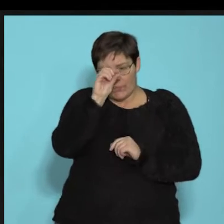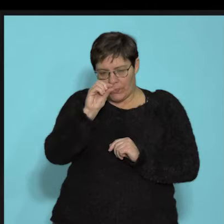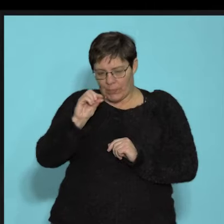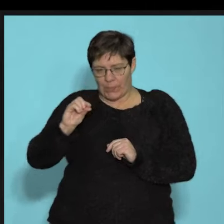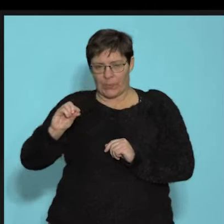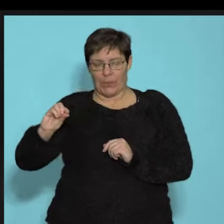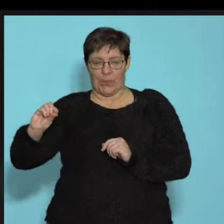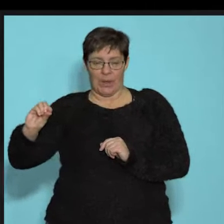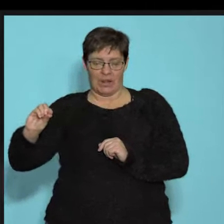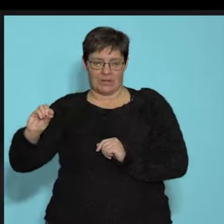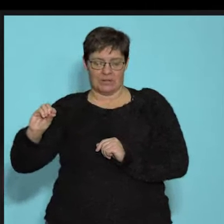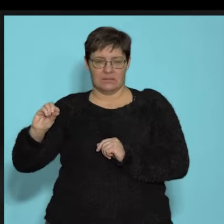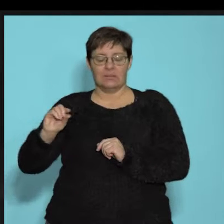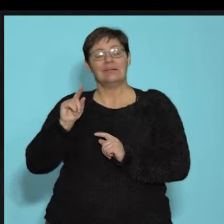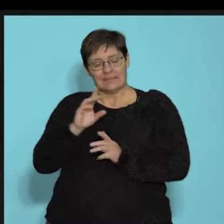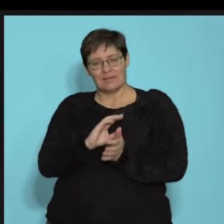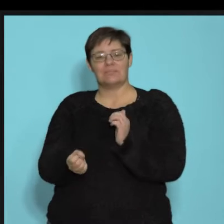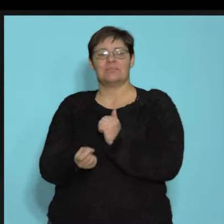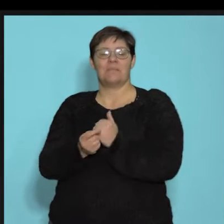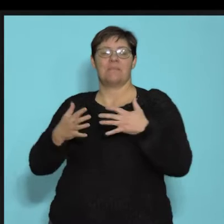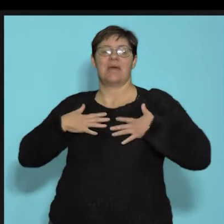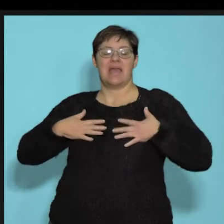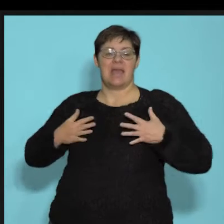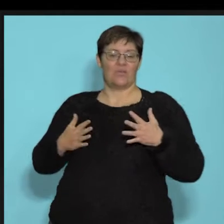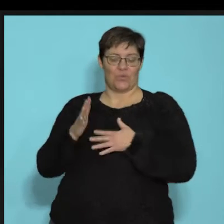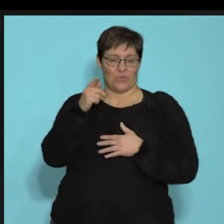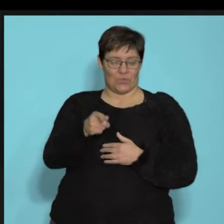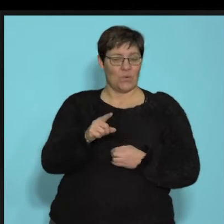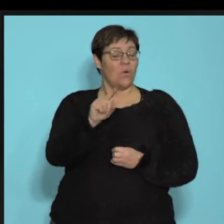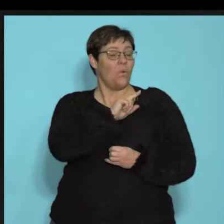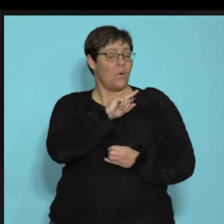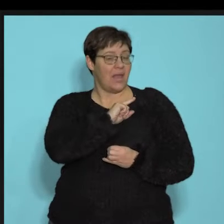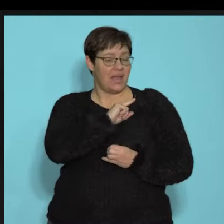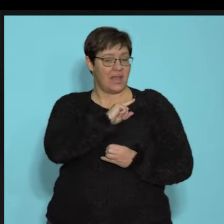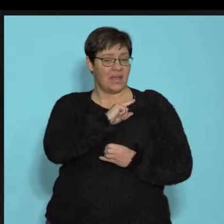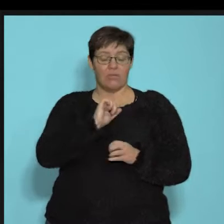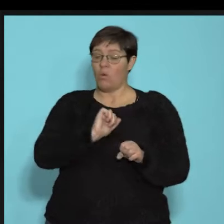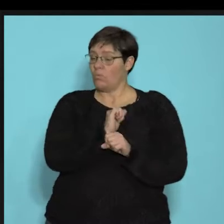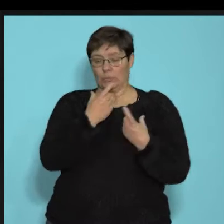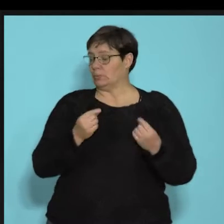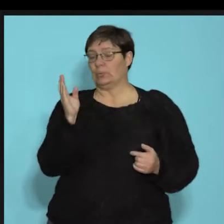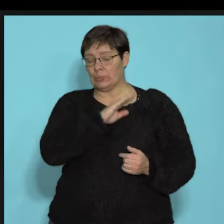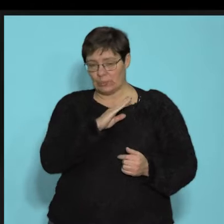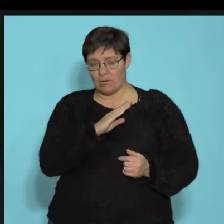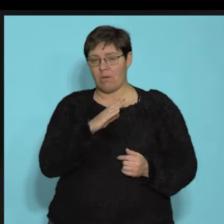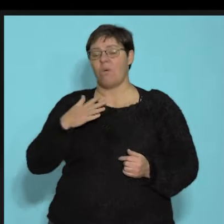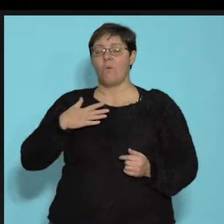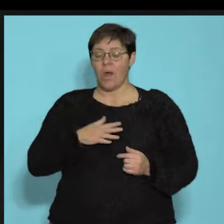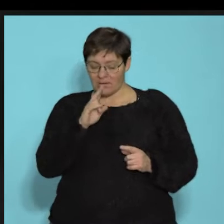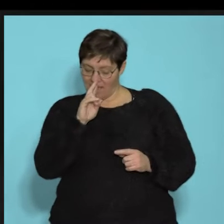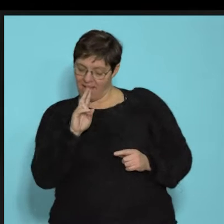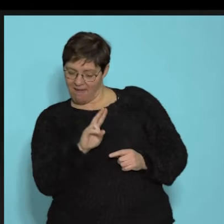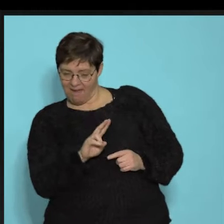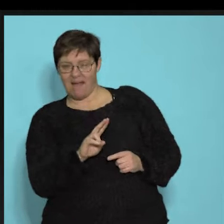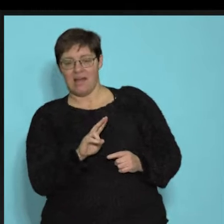and smaller and smaller. This is where the air needs to go because they're not going to do the work. You want them to go, and you're going to see